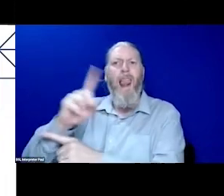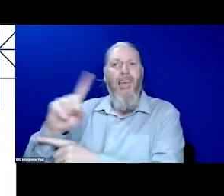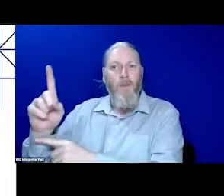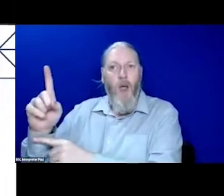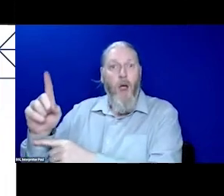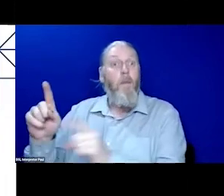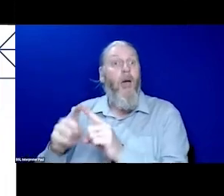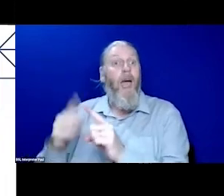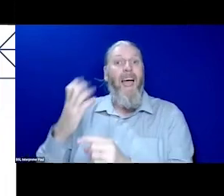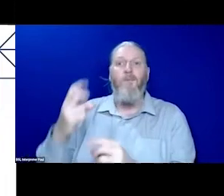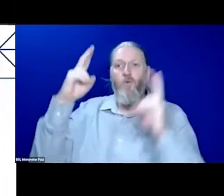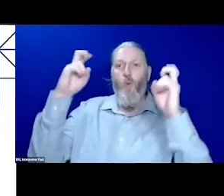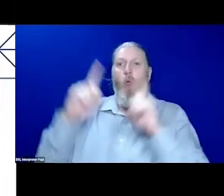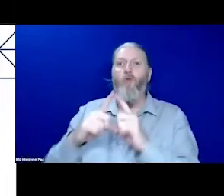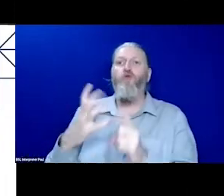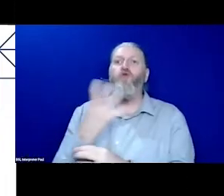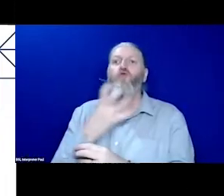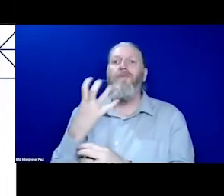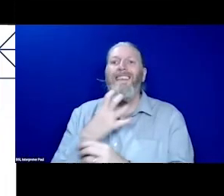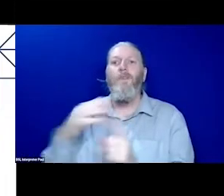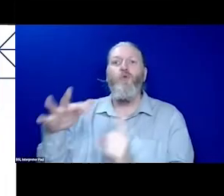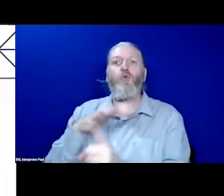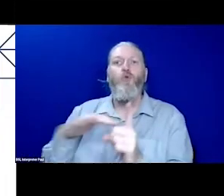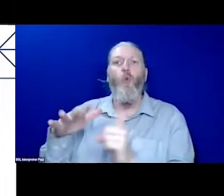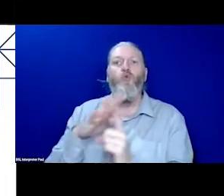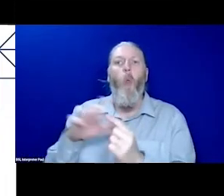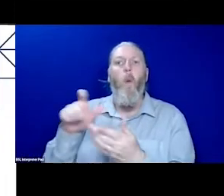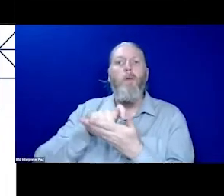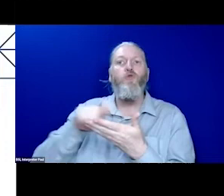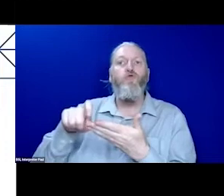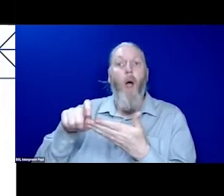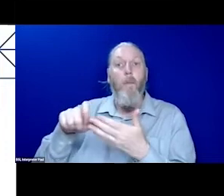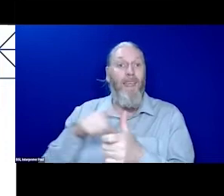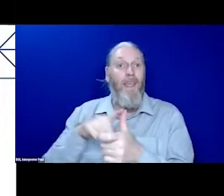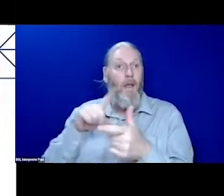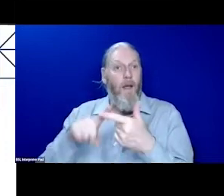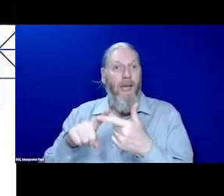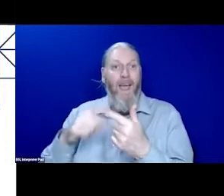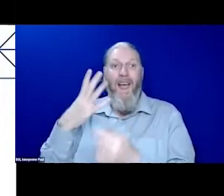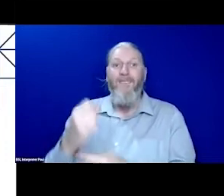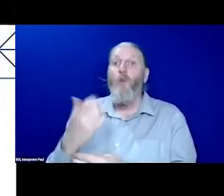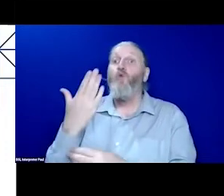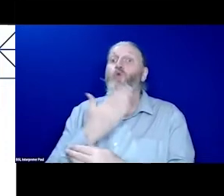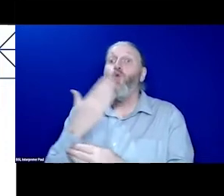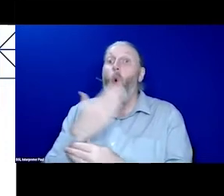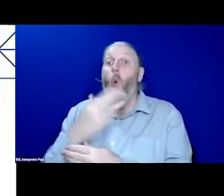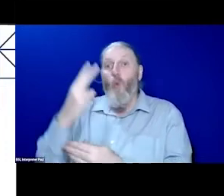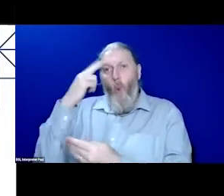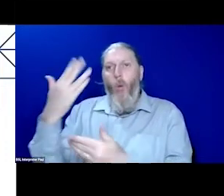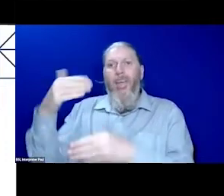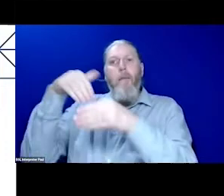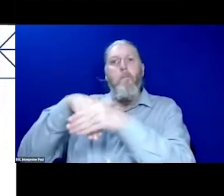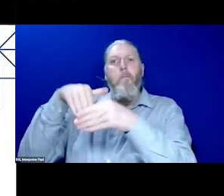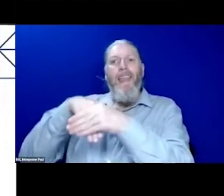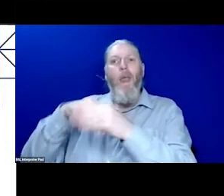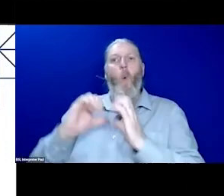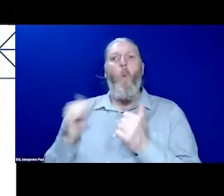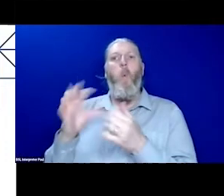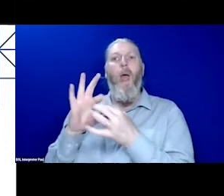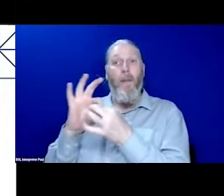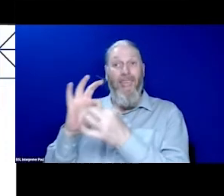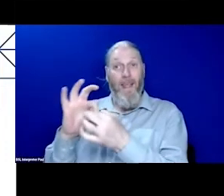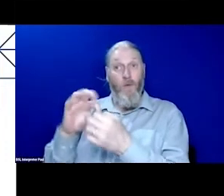social prescribing connected to climate, embedding wellbeing support in schools. So the Anna Freud Centre is already working on whole